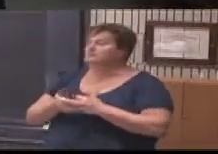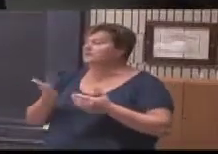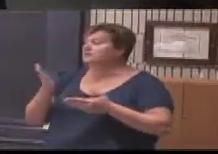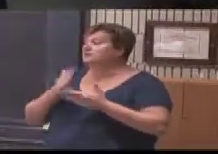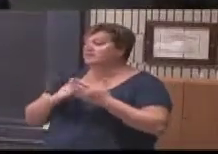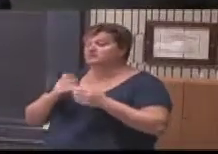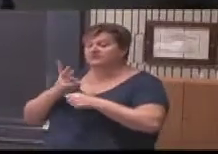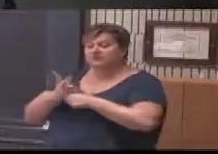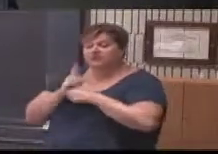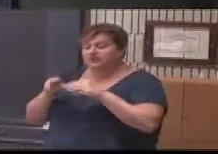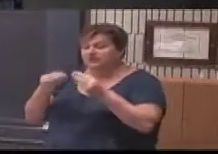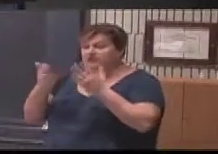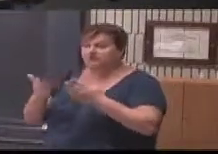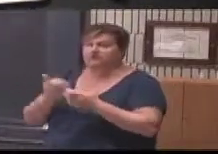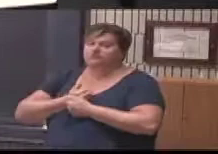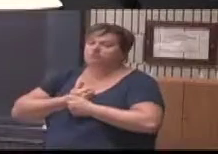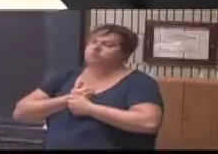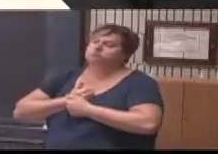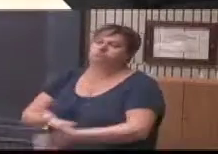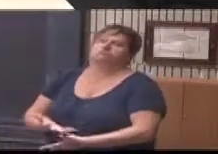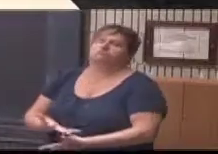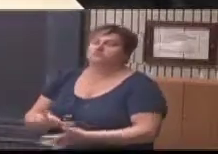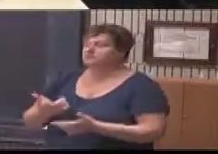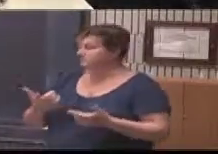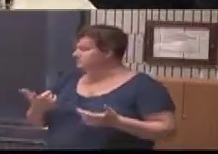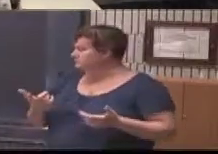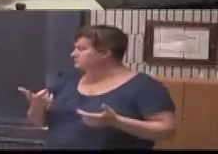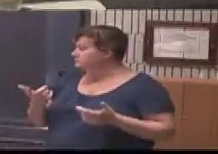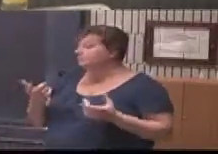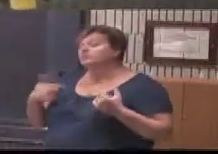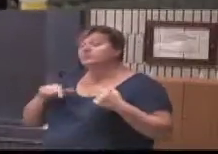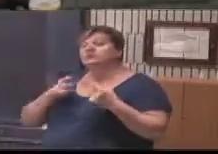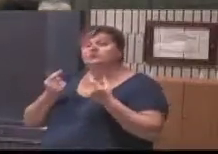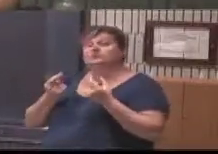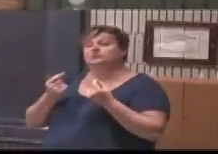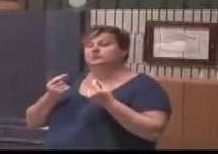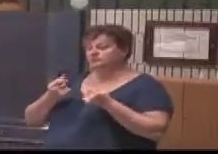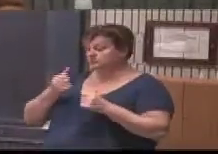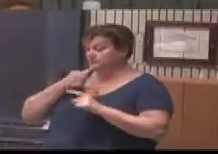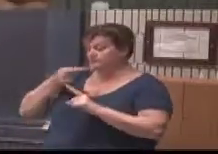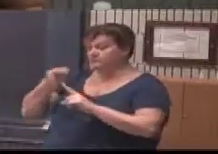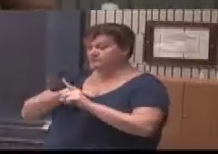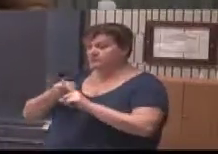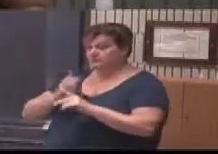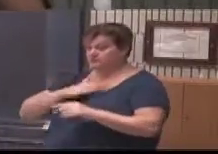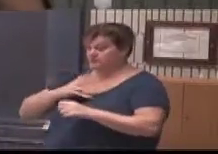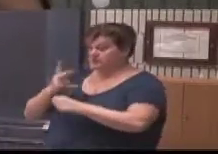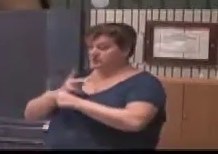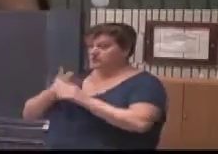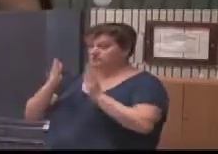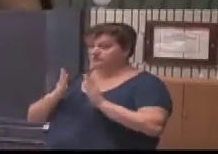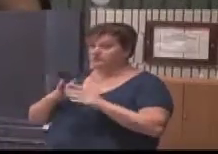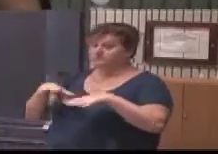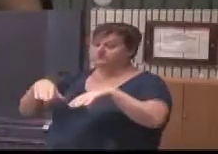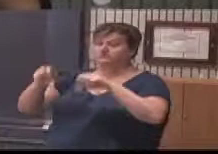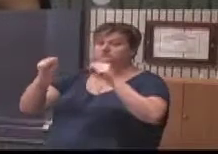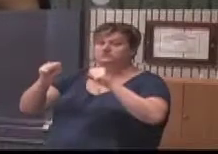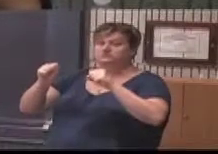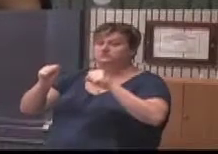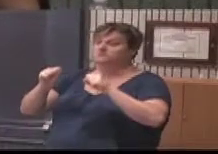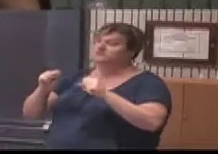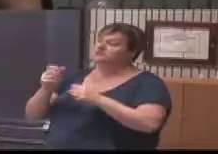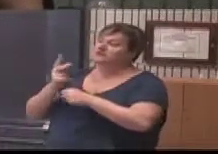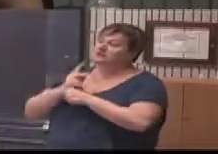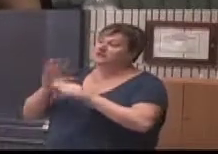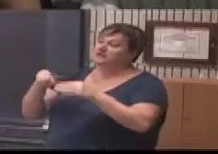or caregiver exhaustion. Just one tiny thing that we do is that once a month, my supervisor, Barbara, holds a